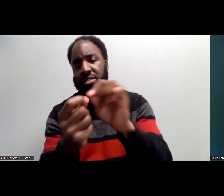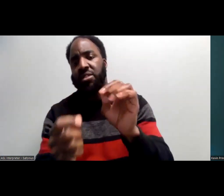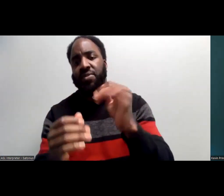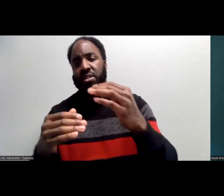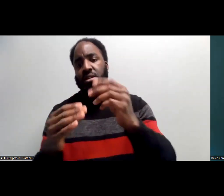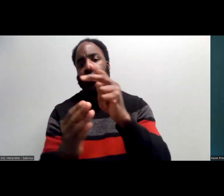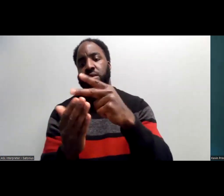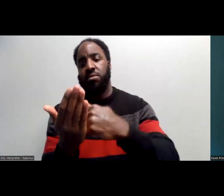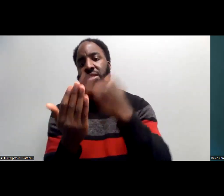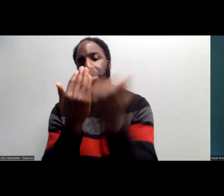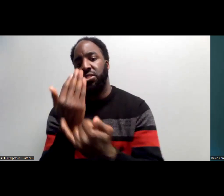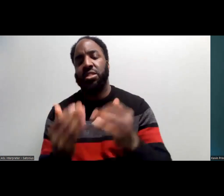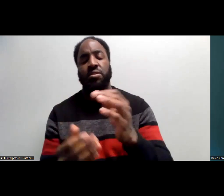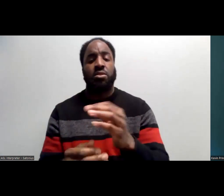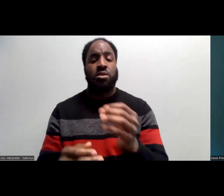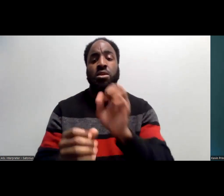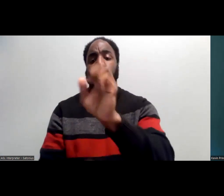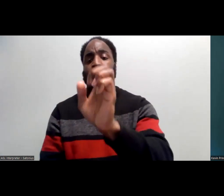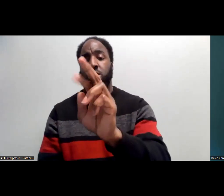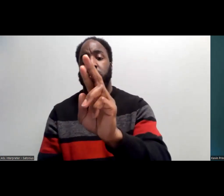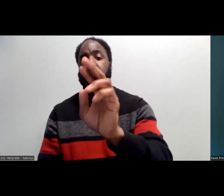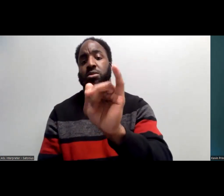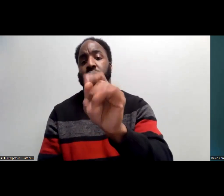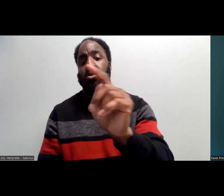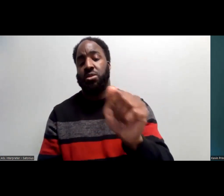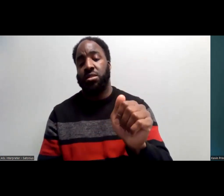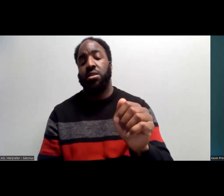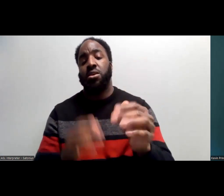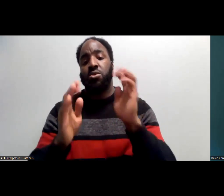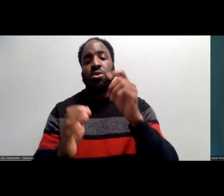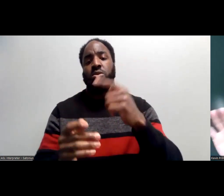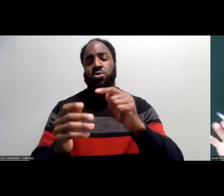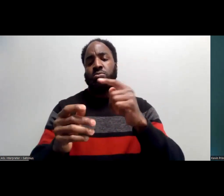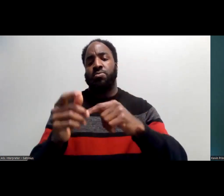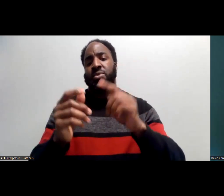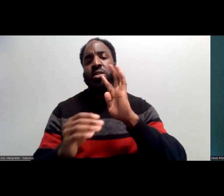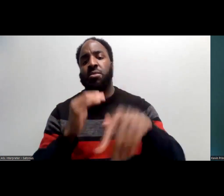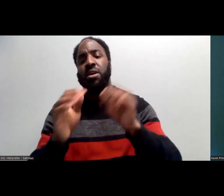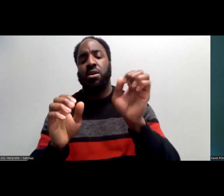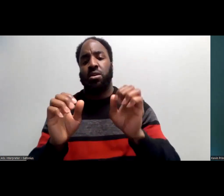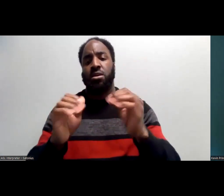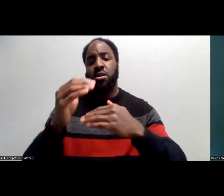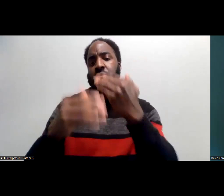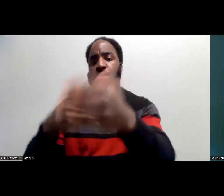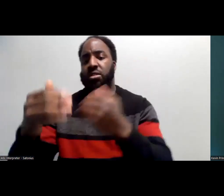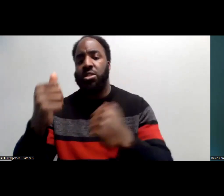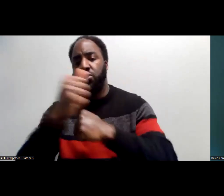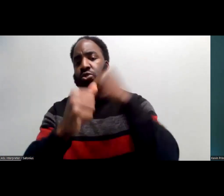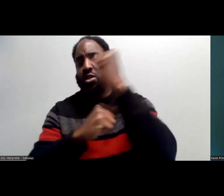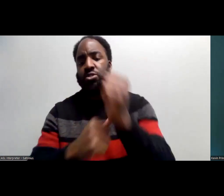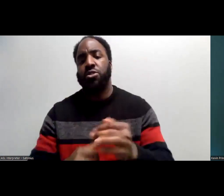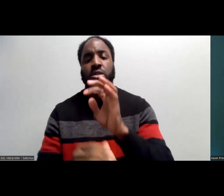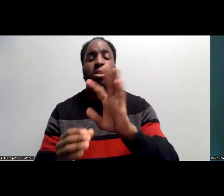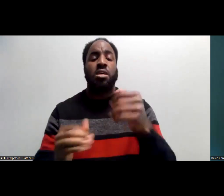two ways. So Sarita is going to start us off with feedback around kind of process structure, how